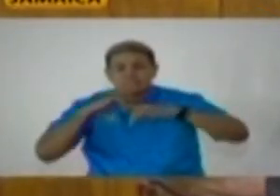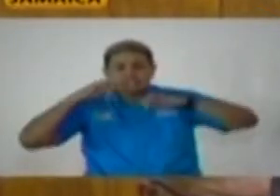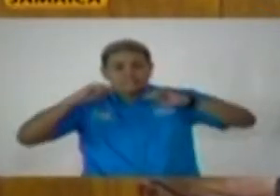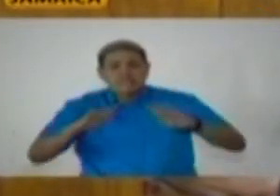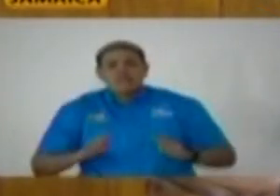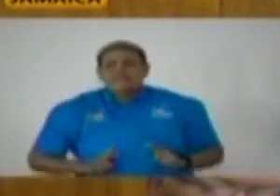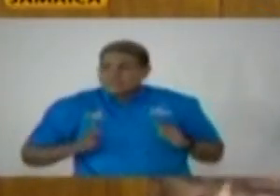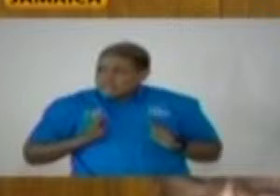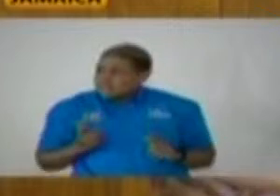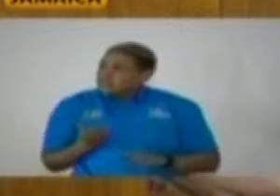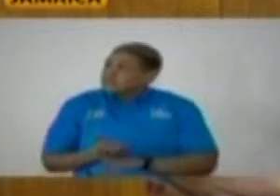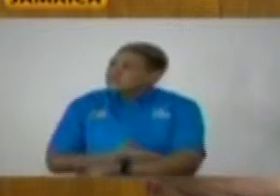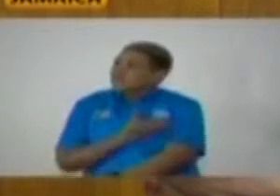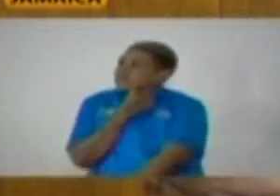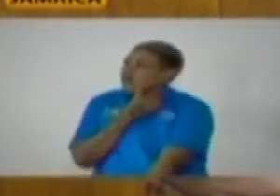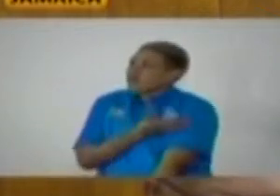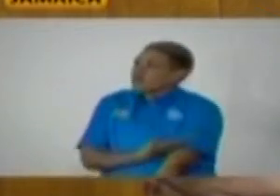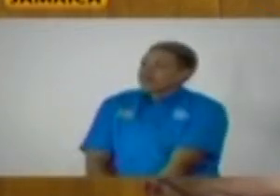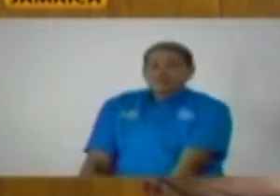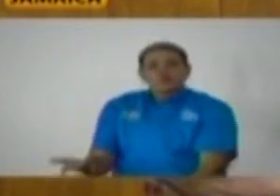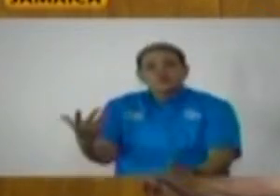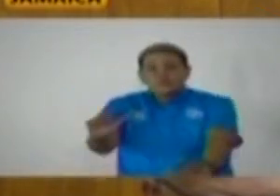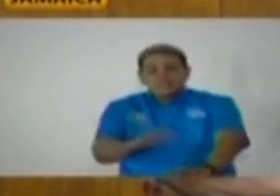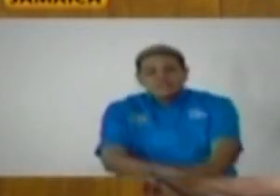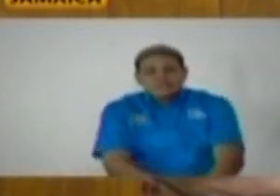living that they have.